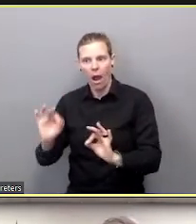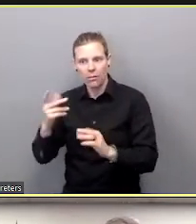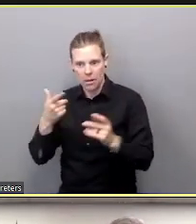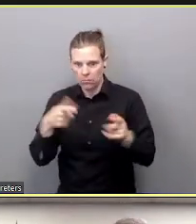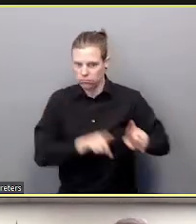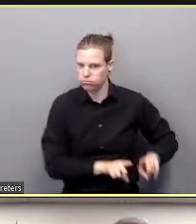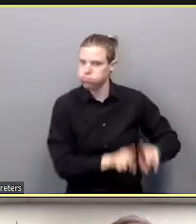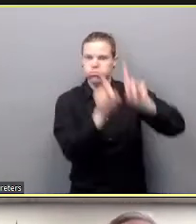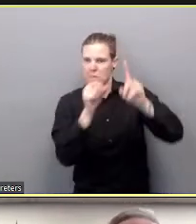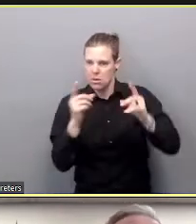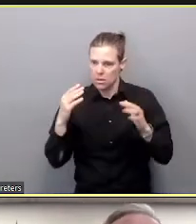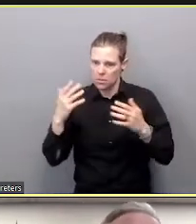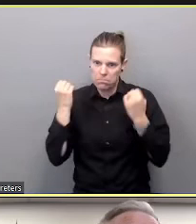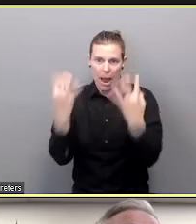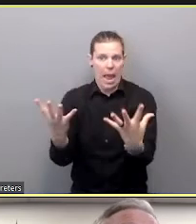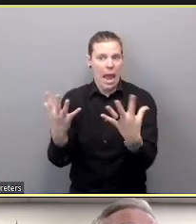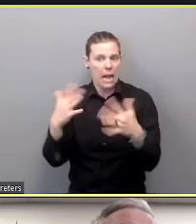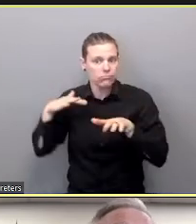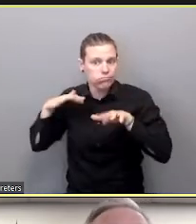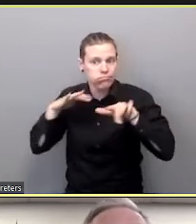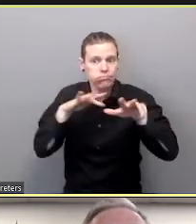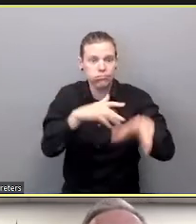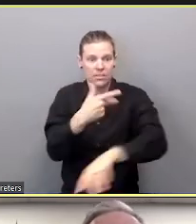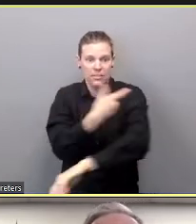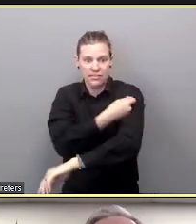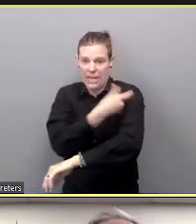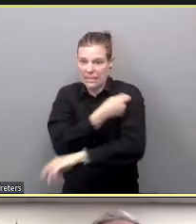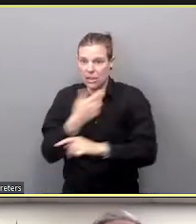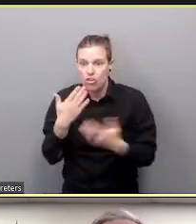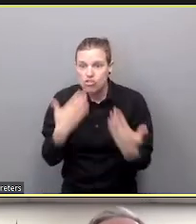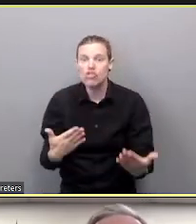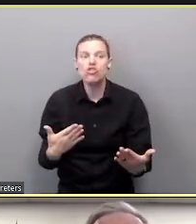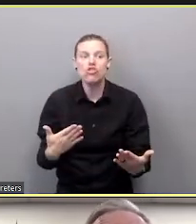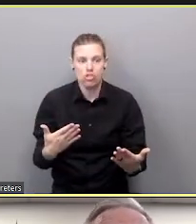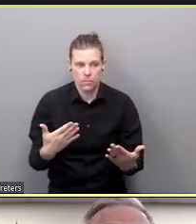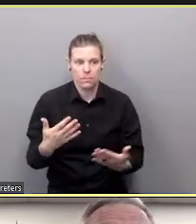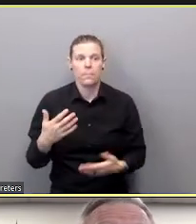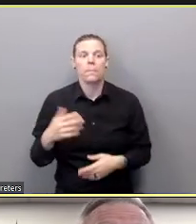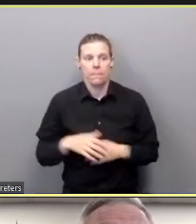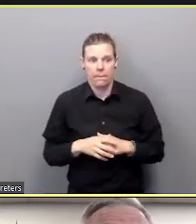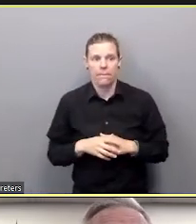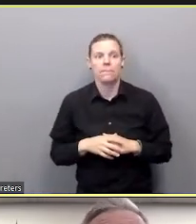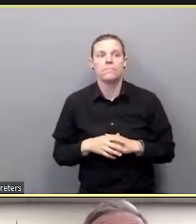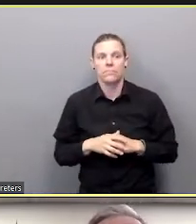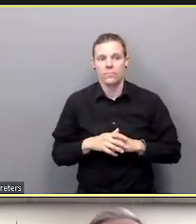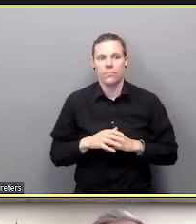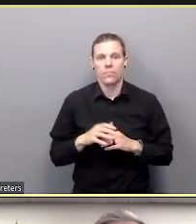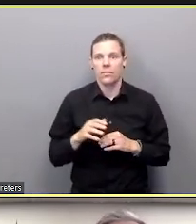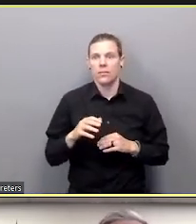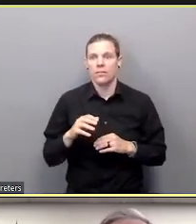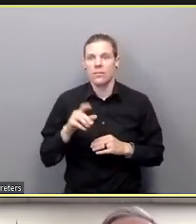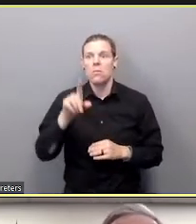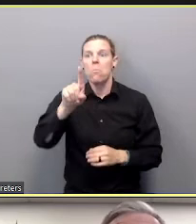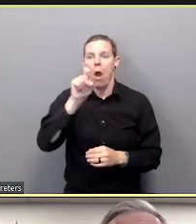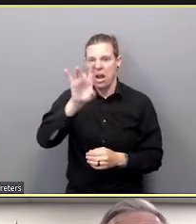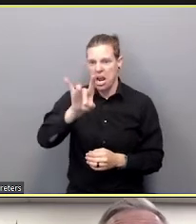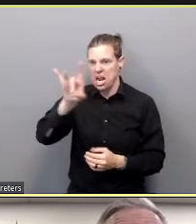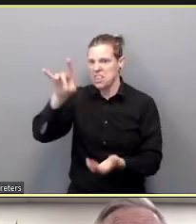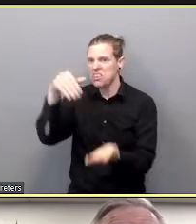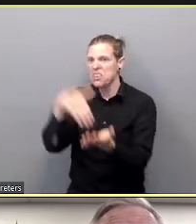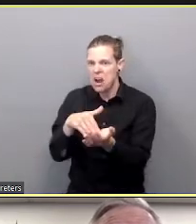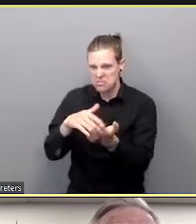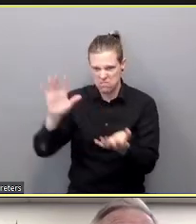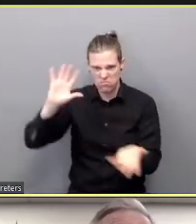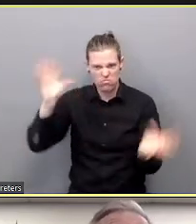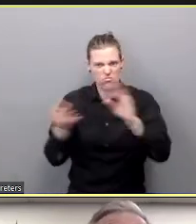188,866 kids in New Mexico from 5 to 11. So we're about 1/6 of the way there. And we want to really